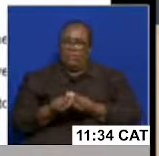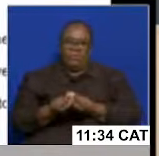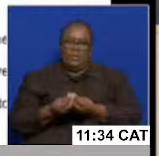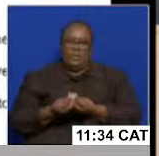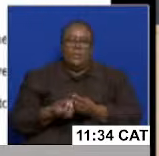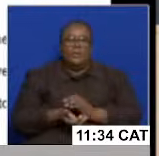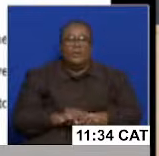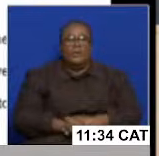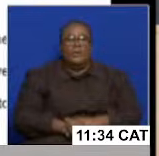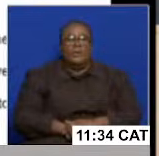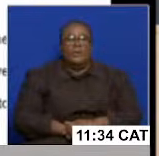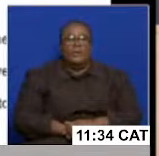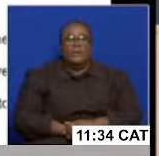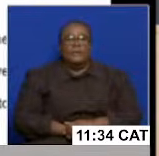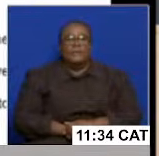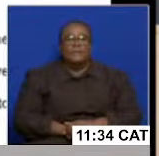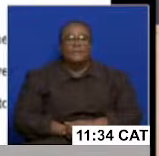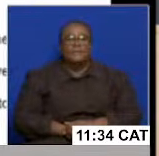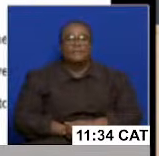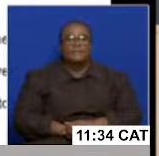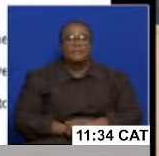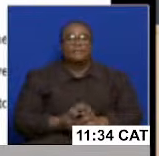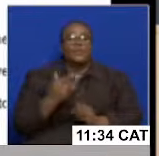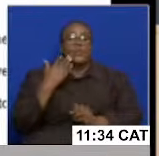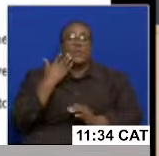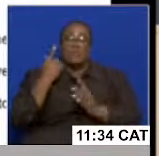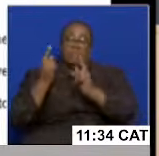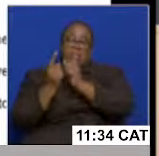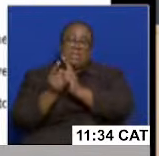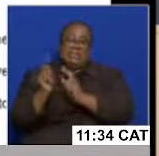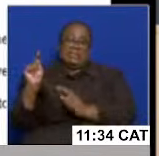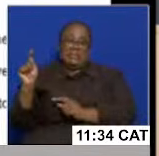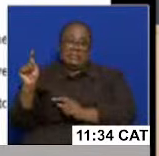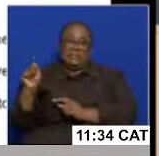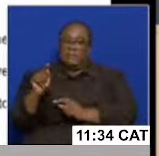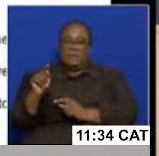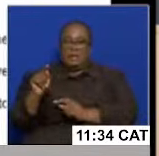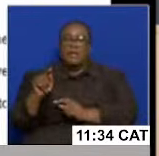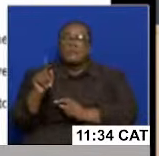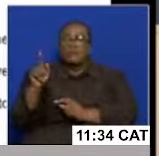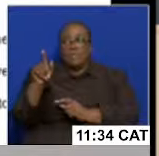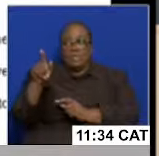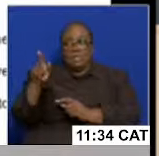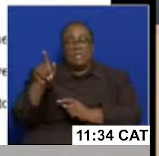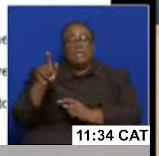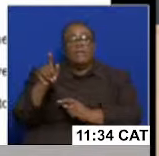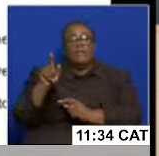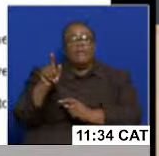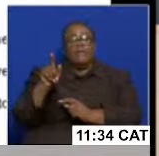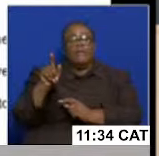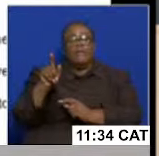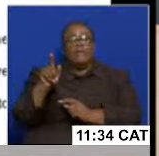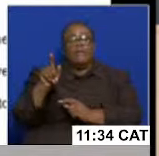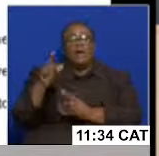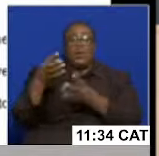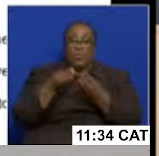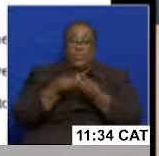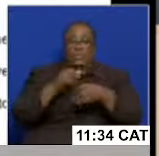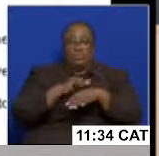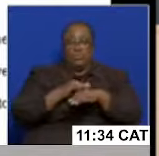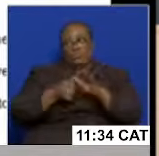at the time we met with Jemo. He had to take the stones with him and go meet the boss